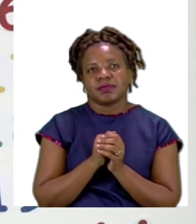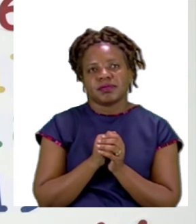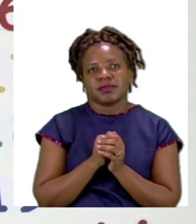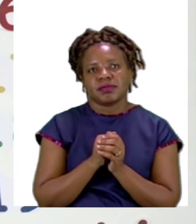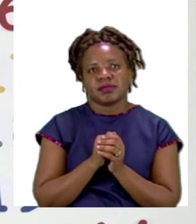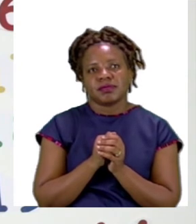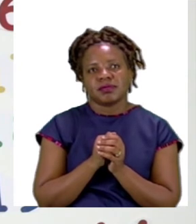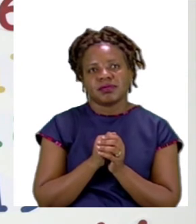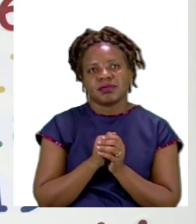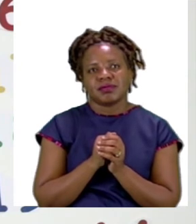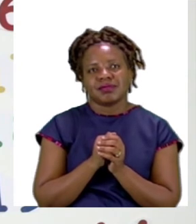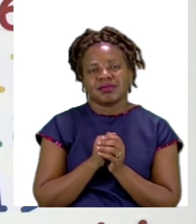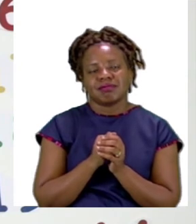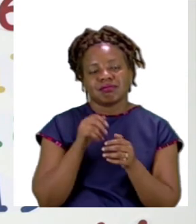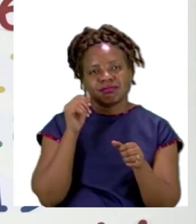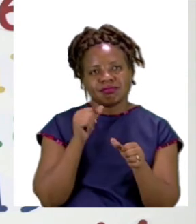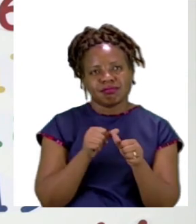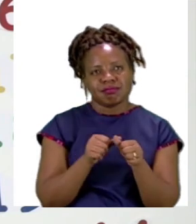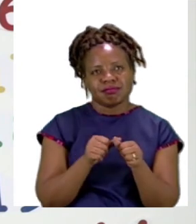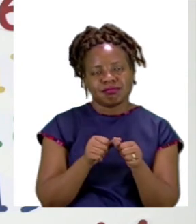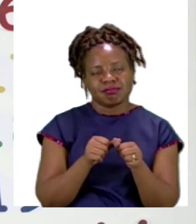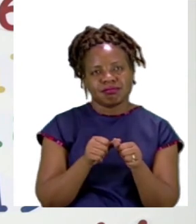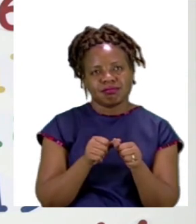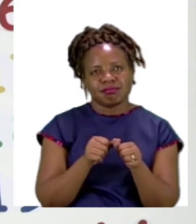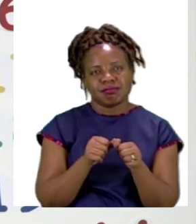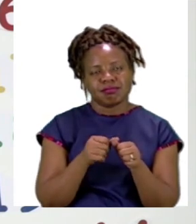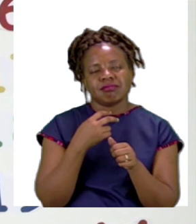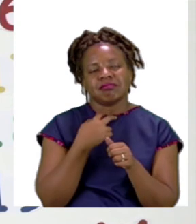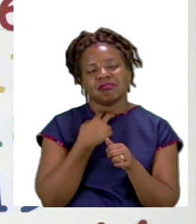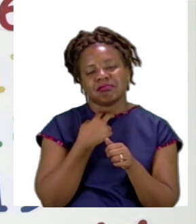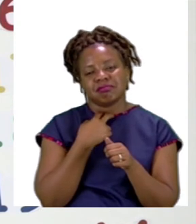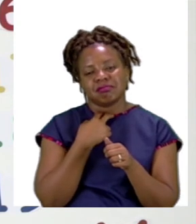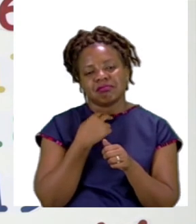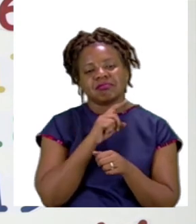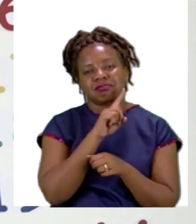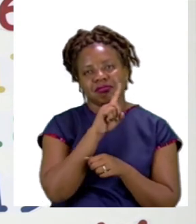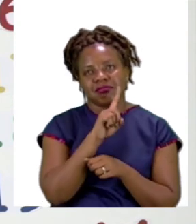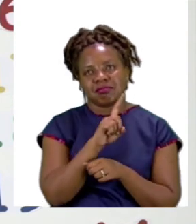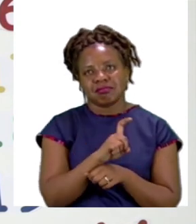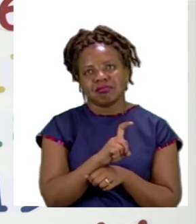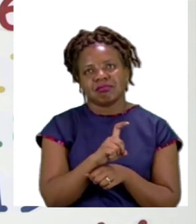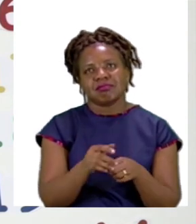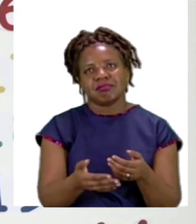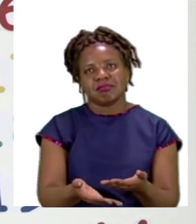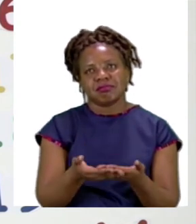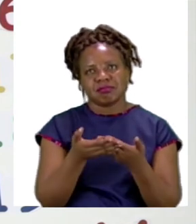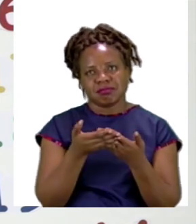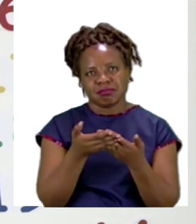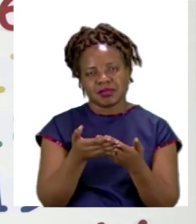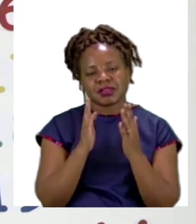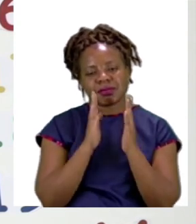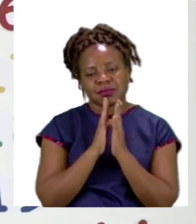Take your time and remember, if you are stuck, you can always ask for help, but please do your